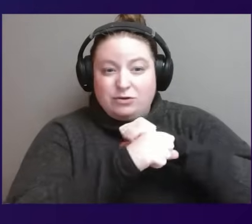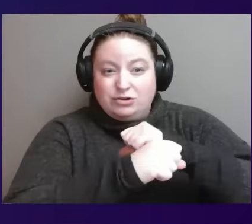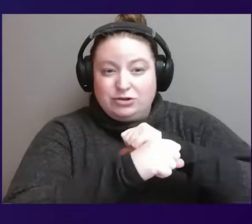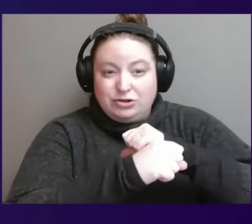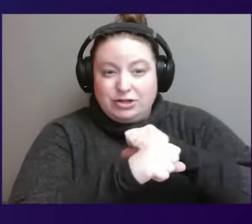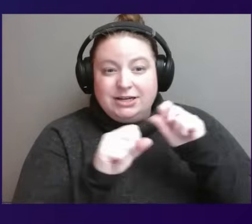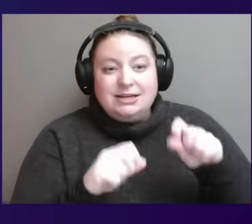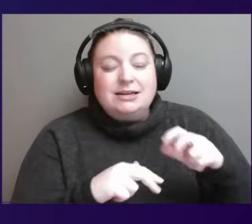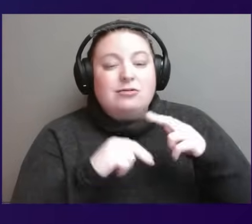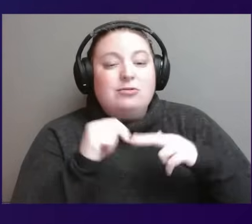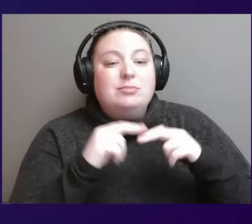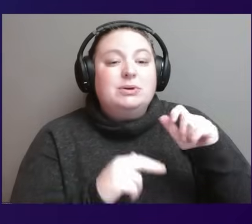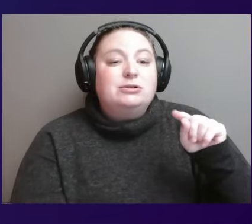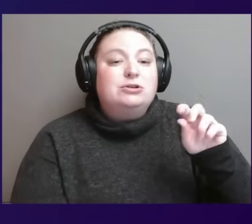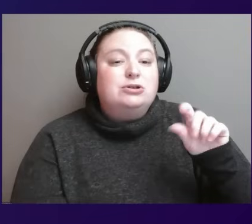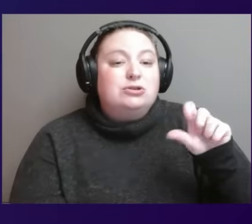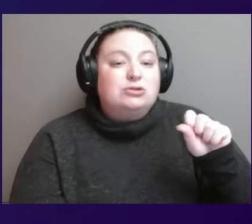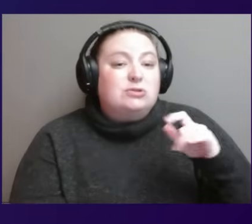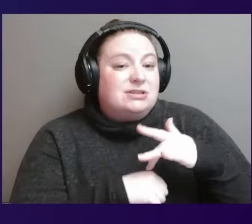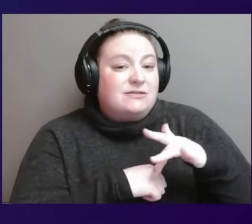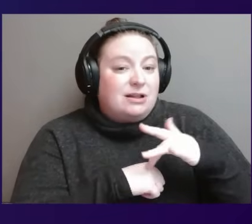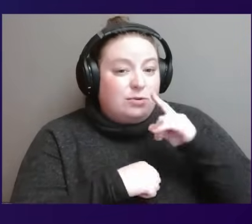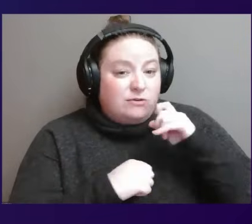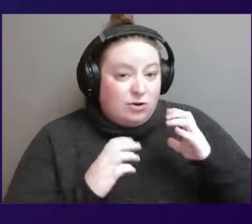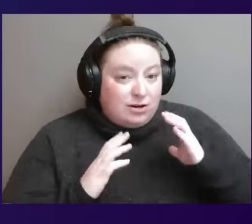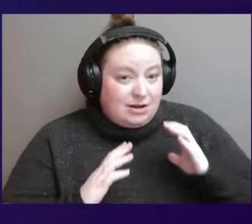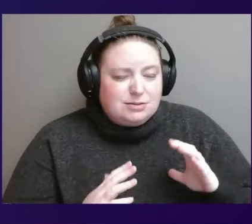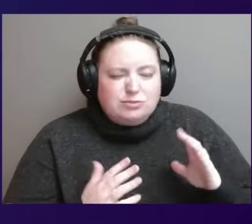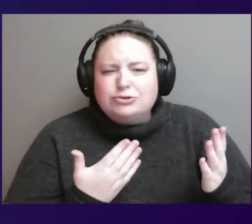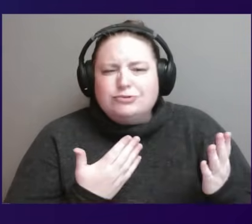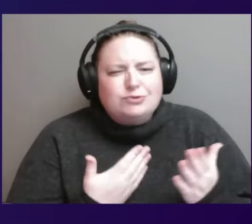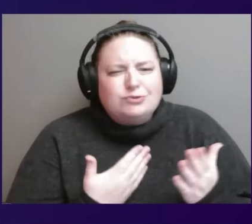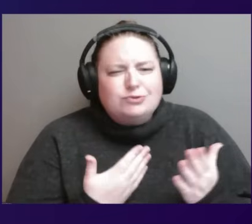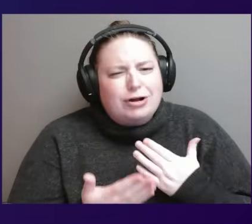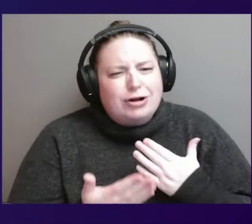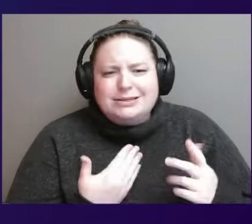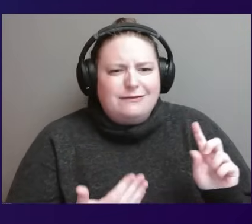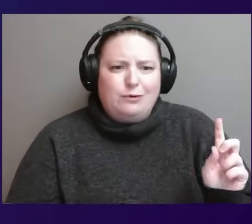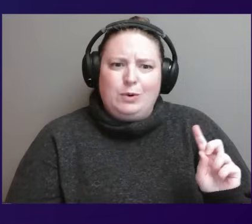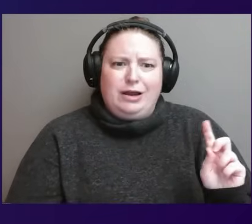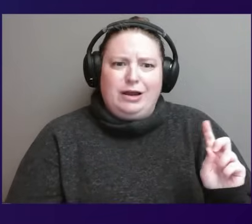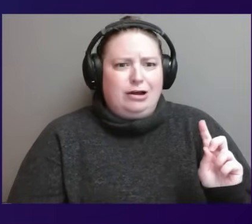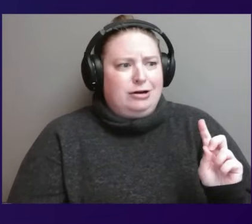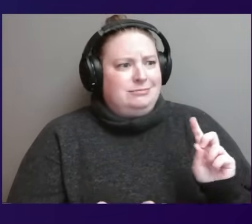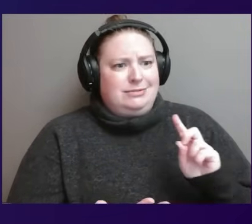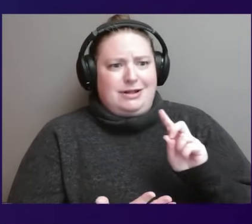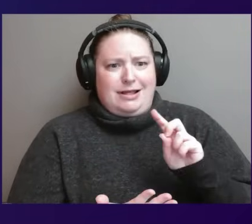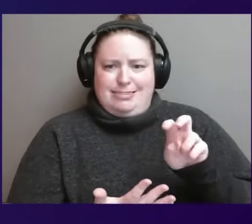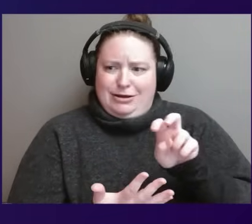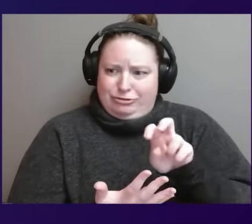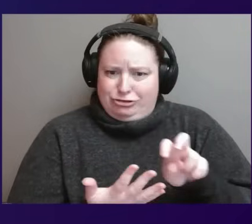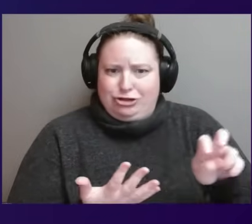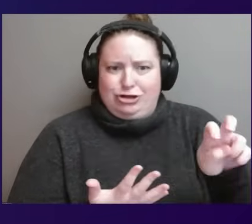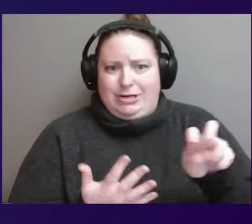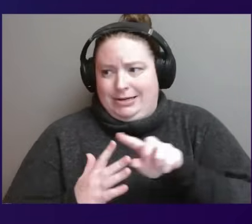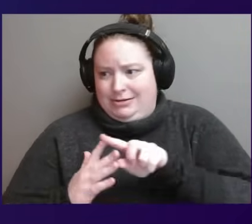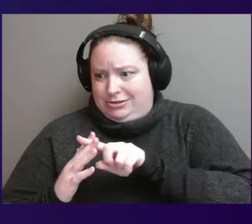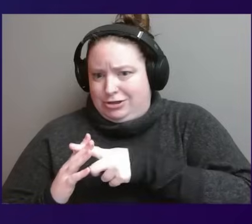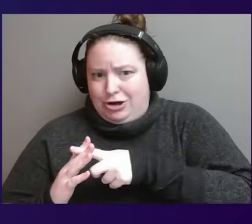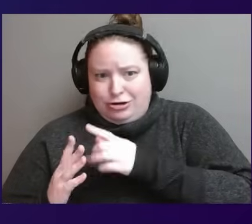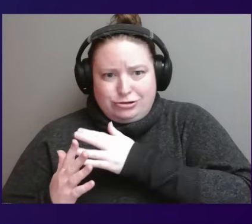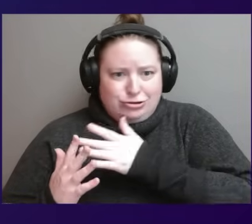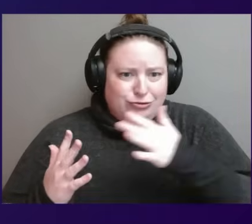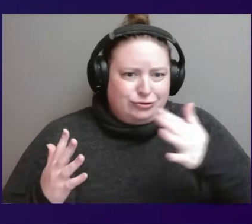tools that are available for customers regardless of where they are on their journey, right? I think using the example you used